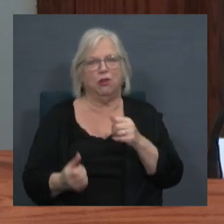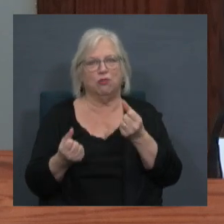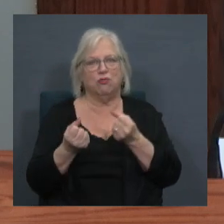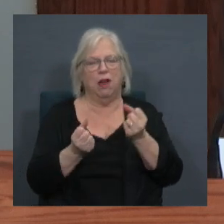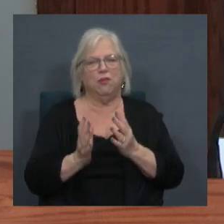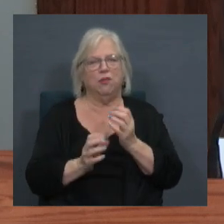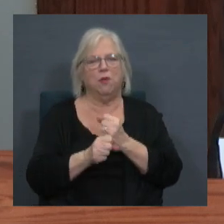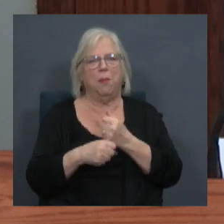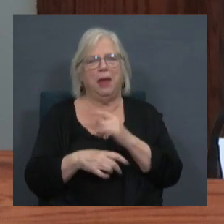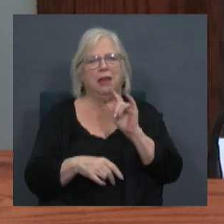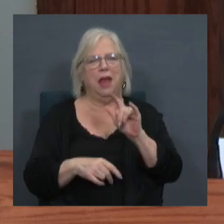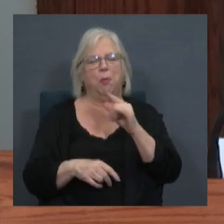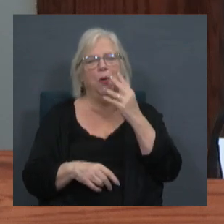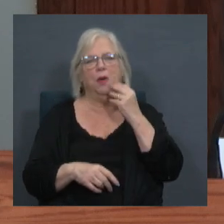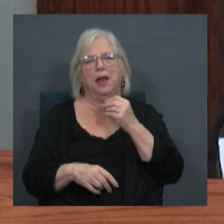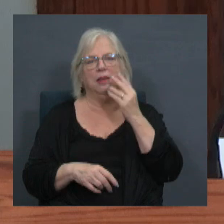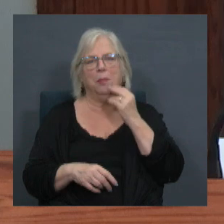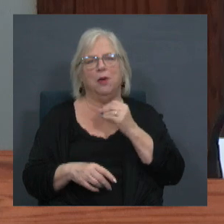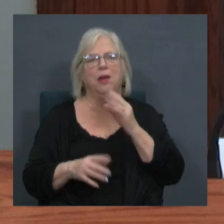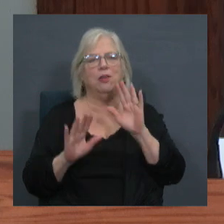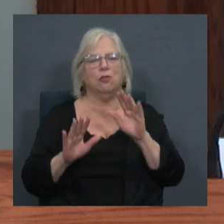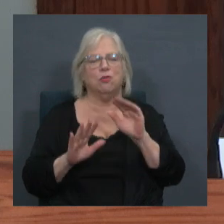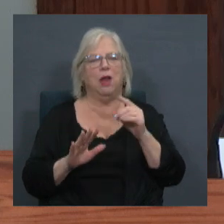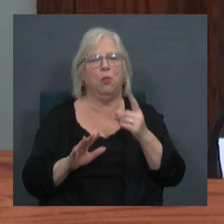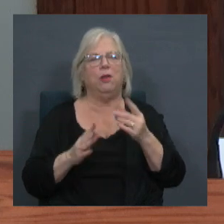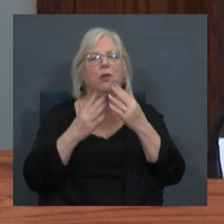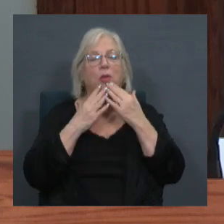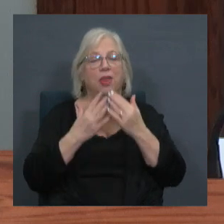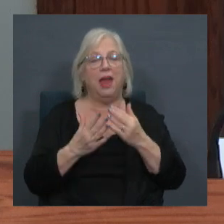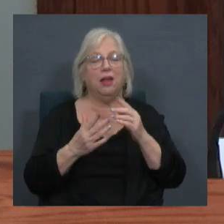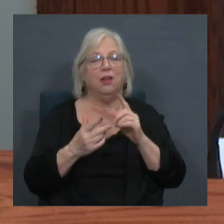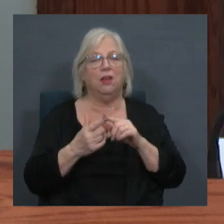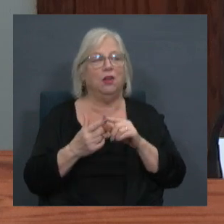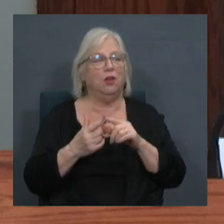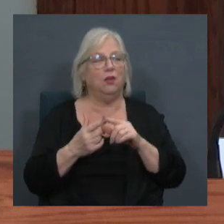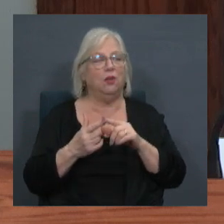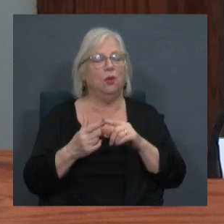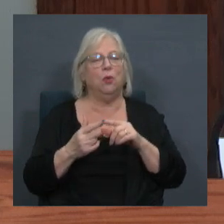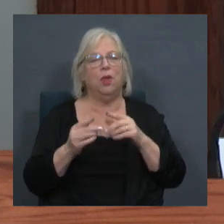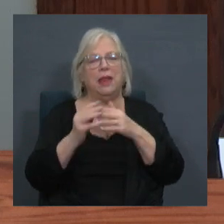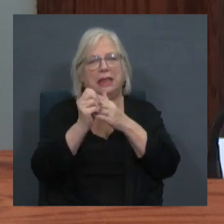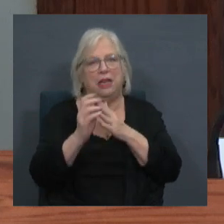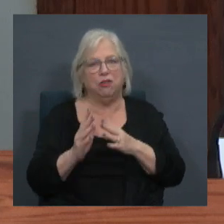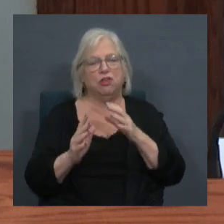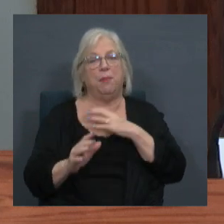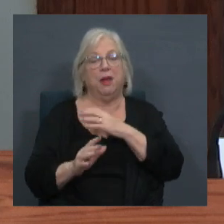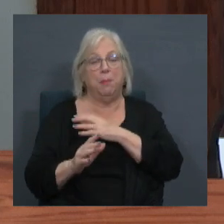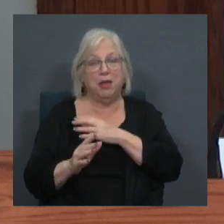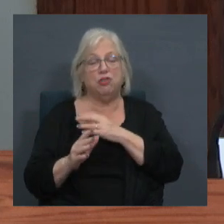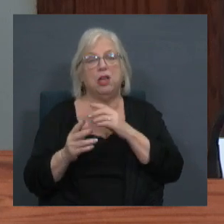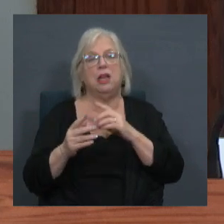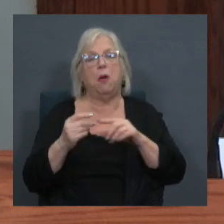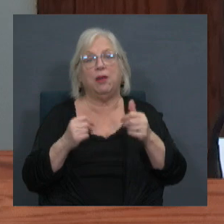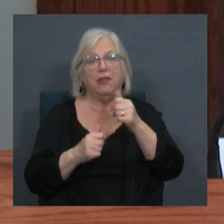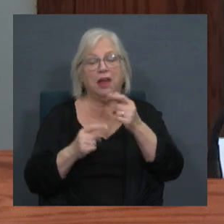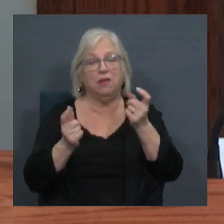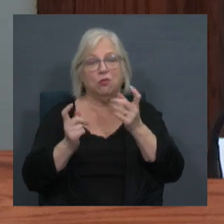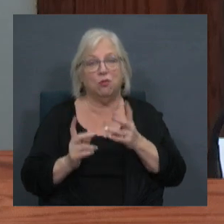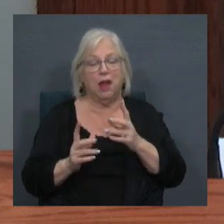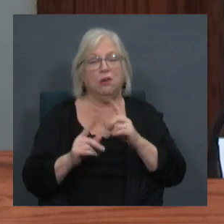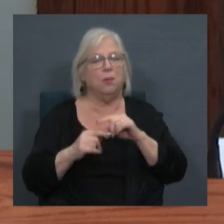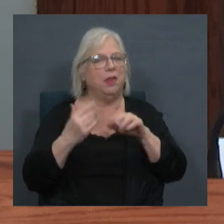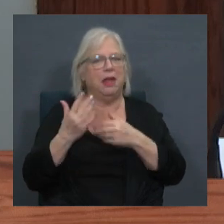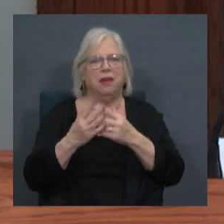for making our airport experience a great one. So thanks to the leadership at the commission level, our executive director, but the entire team